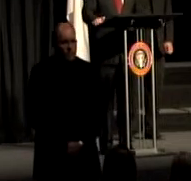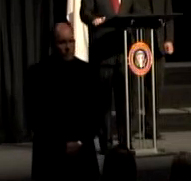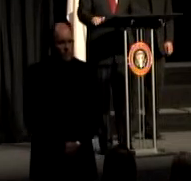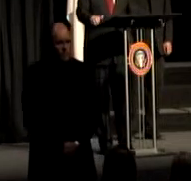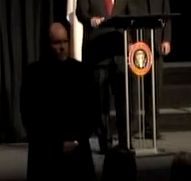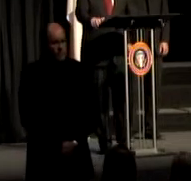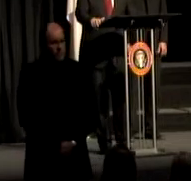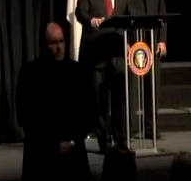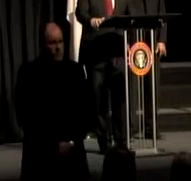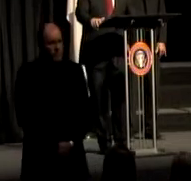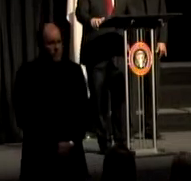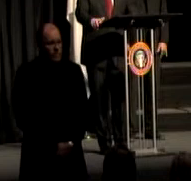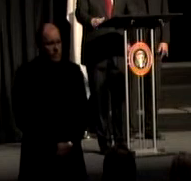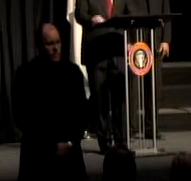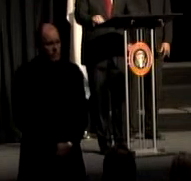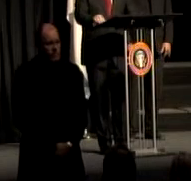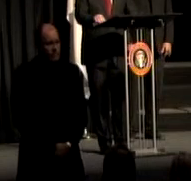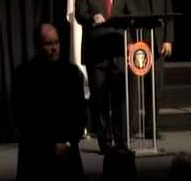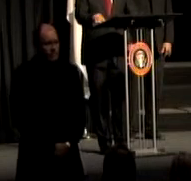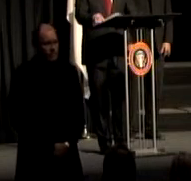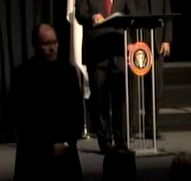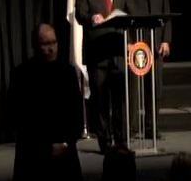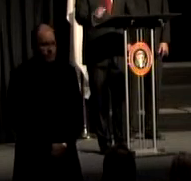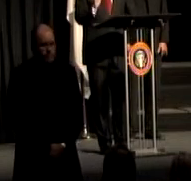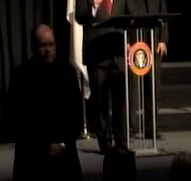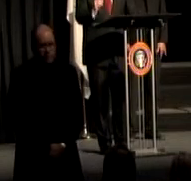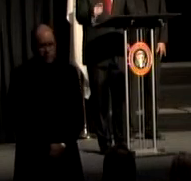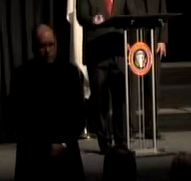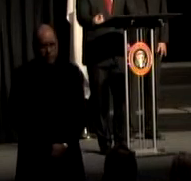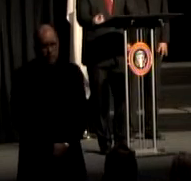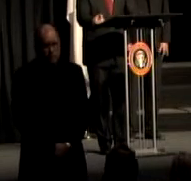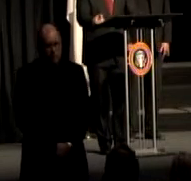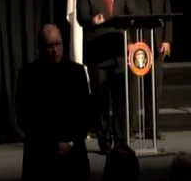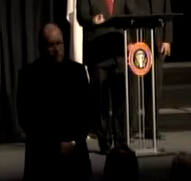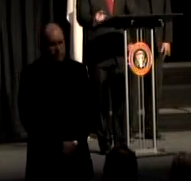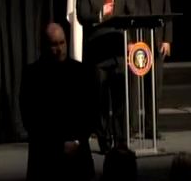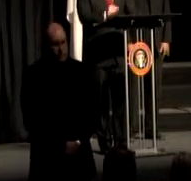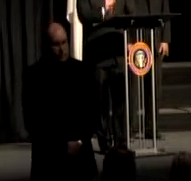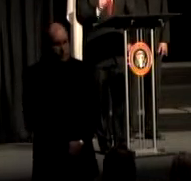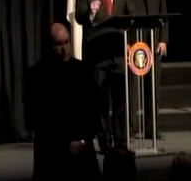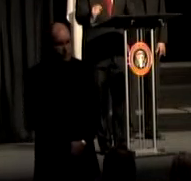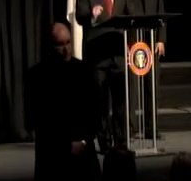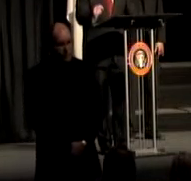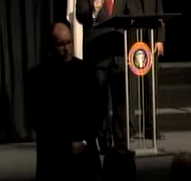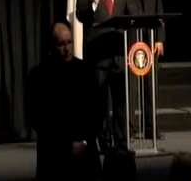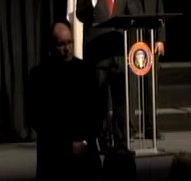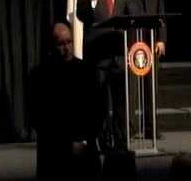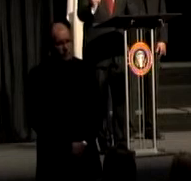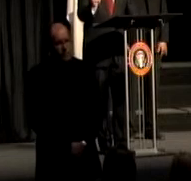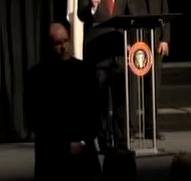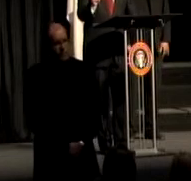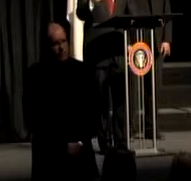but I am so thankful for you and then the most important one is I believe this year